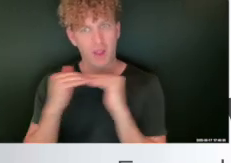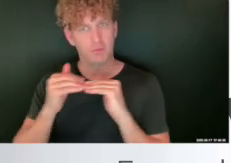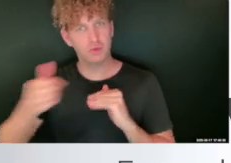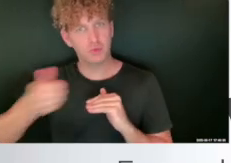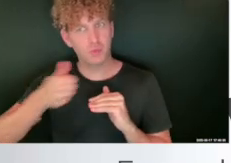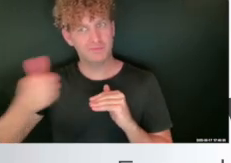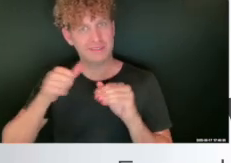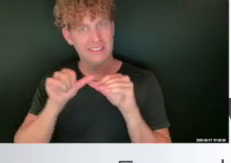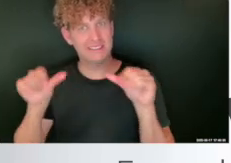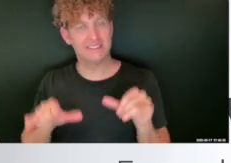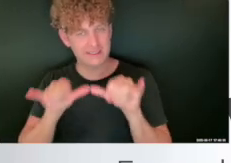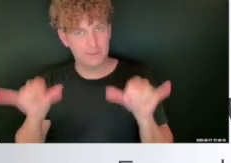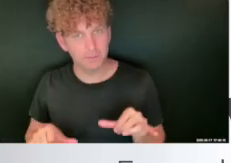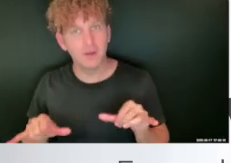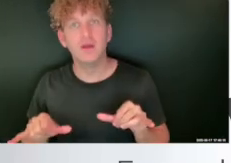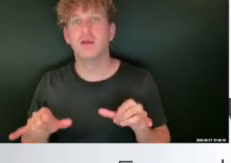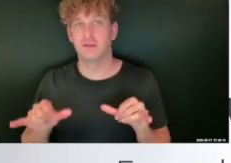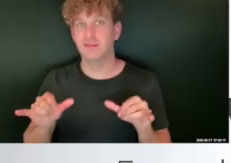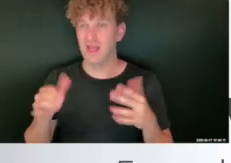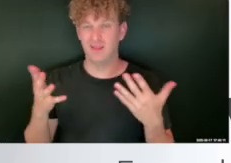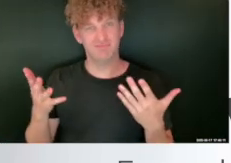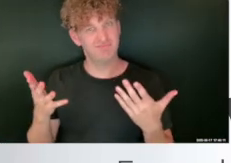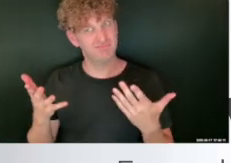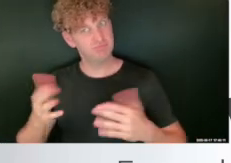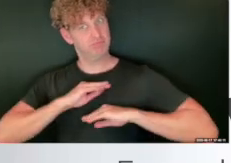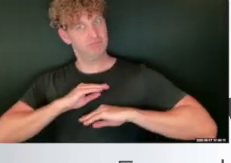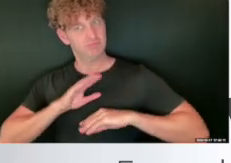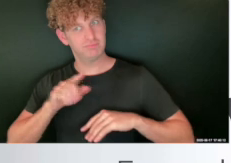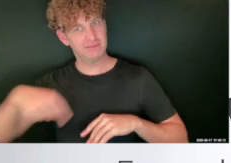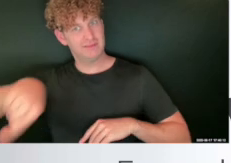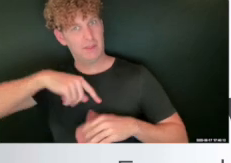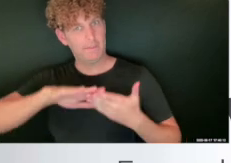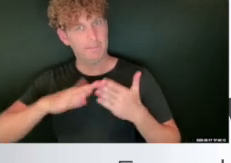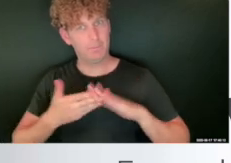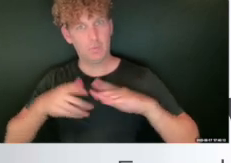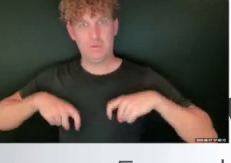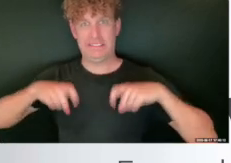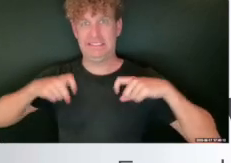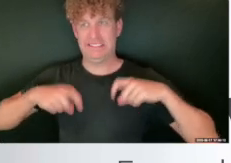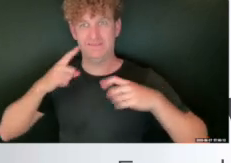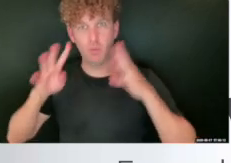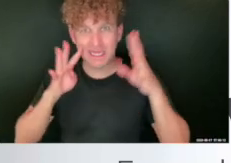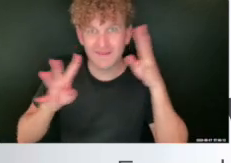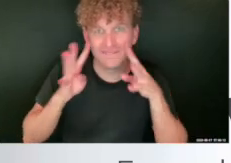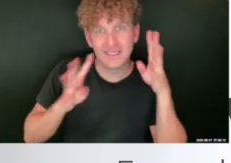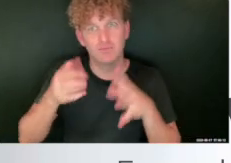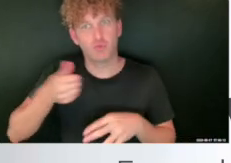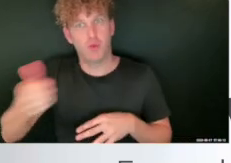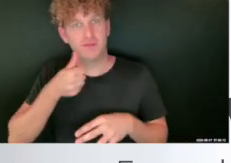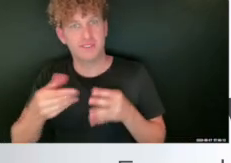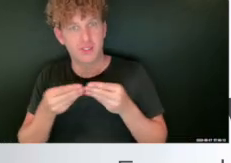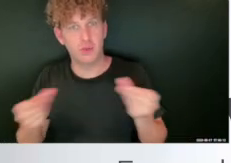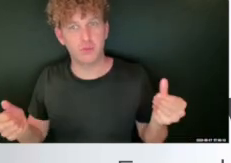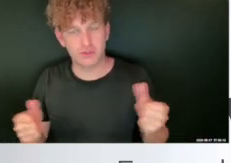not had access to a regional Clean Cars for All program. This program also connects participants to a